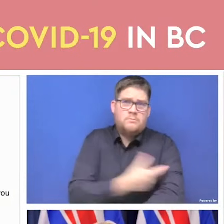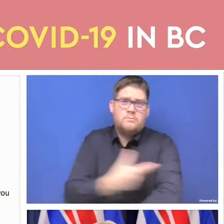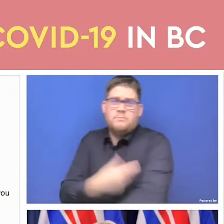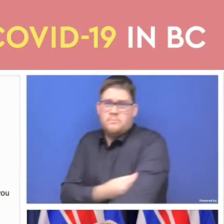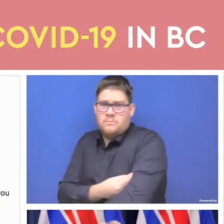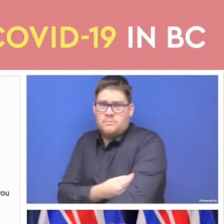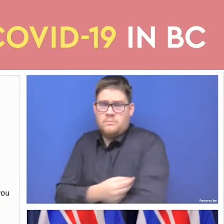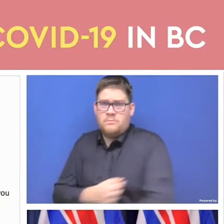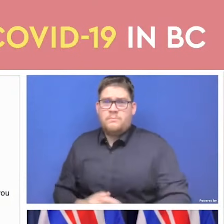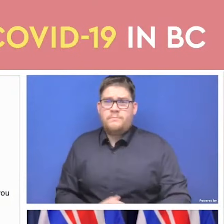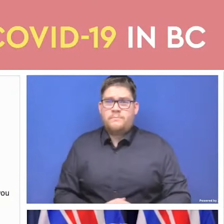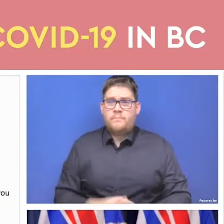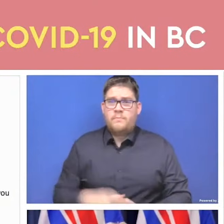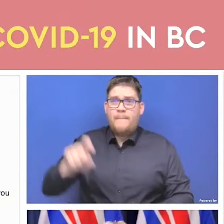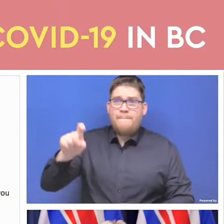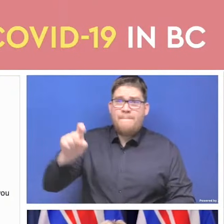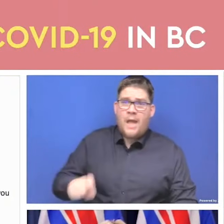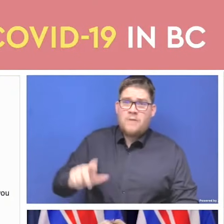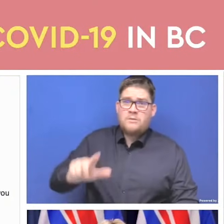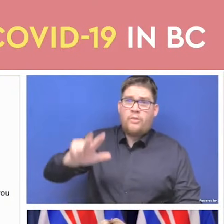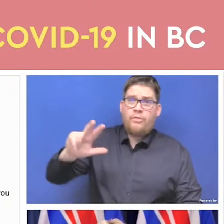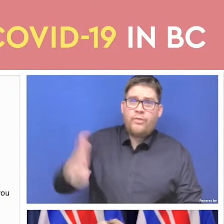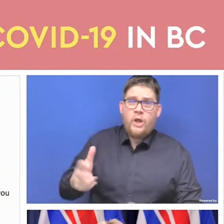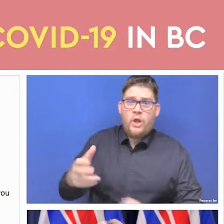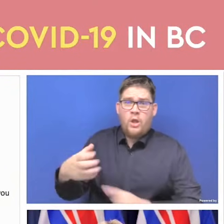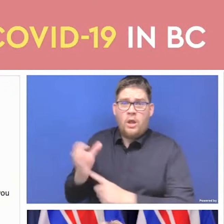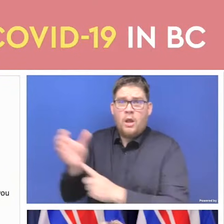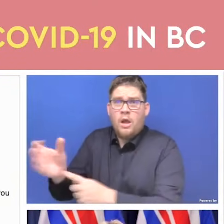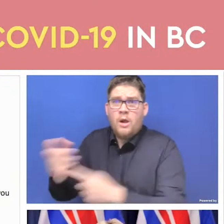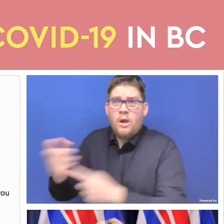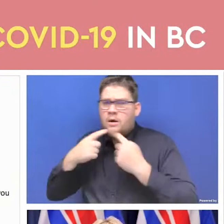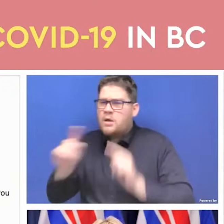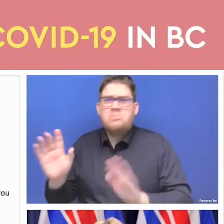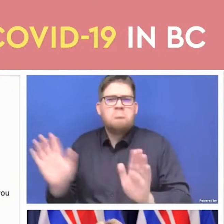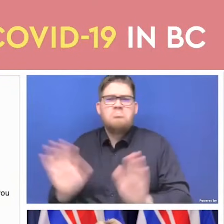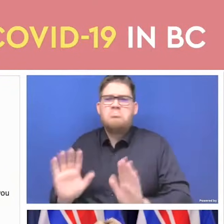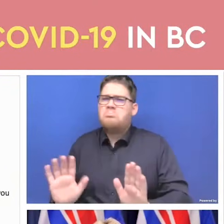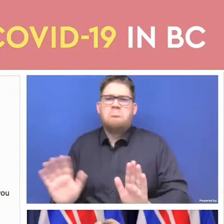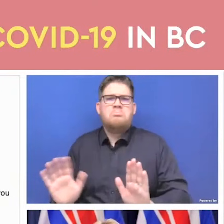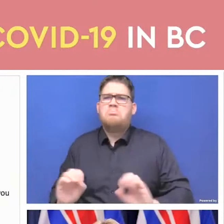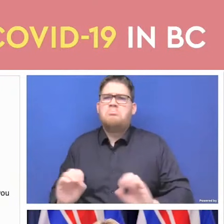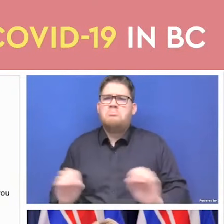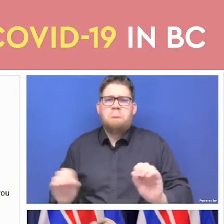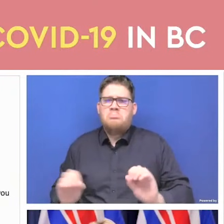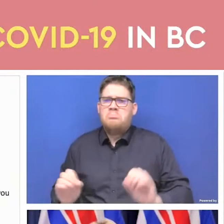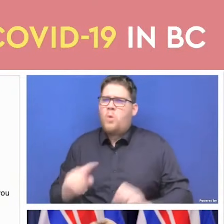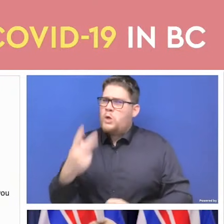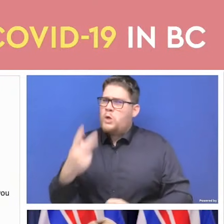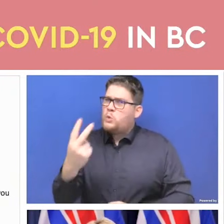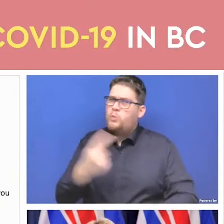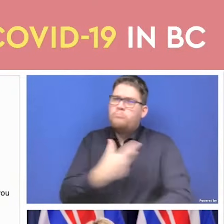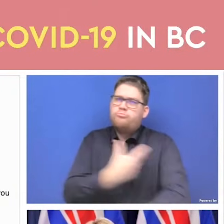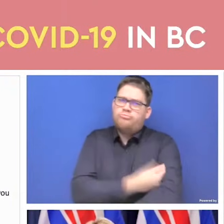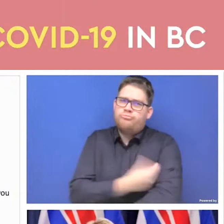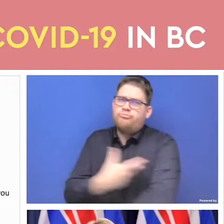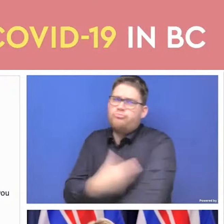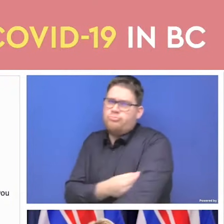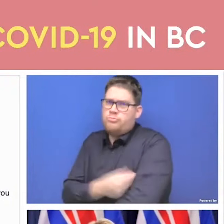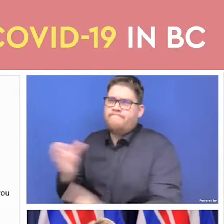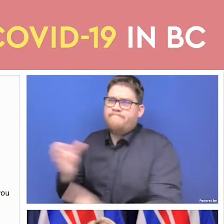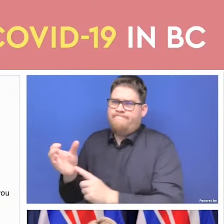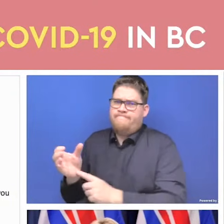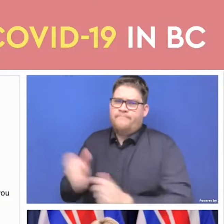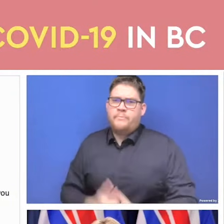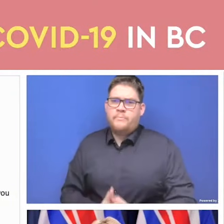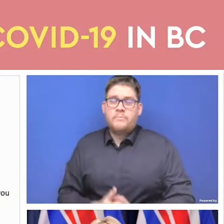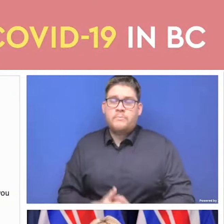this time. I also want to remind us all that, these vaccines are highly effective, but they're still not